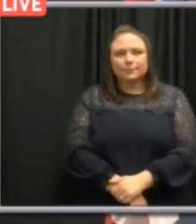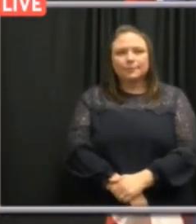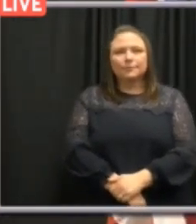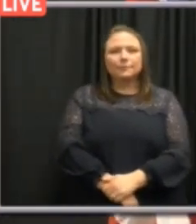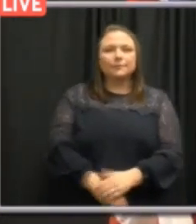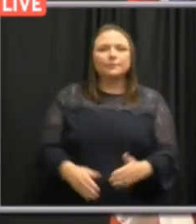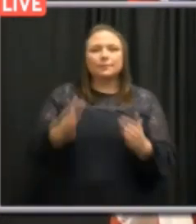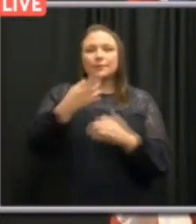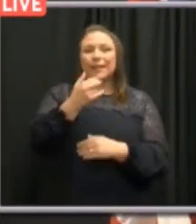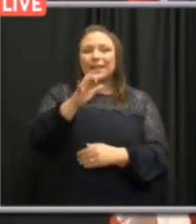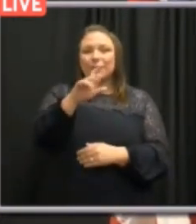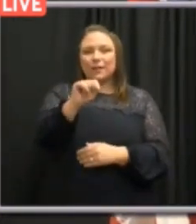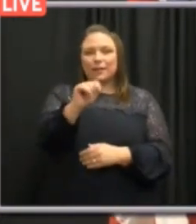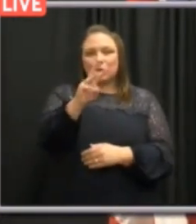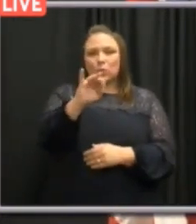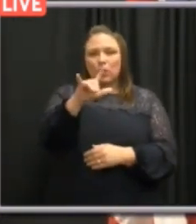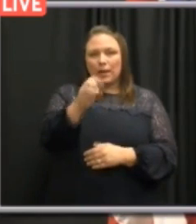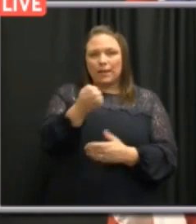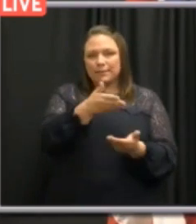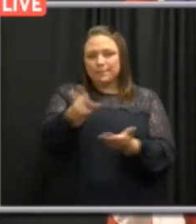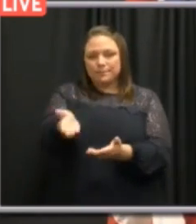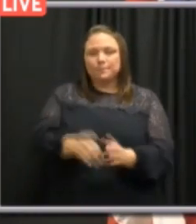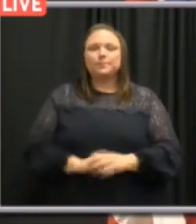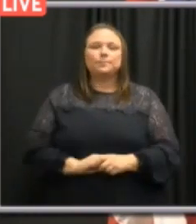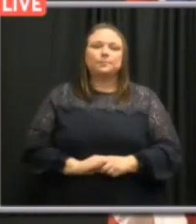Harriet Wallace, Fox 17. You're on the air, Harriet.